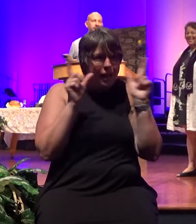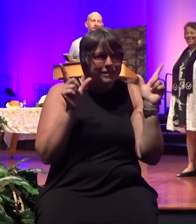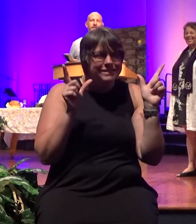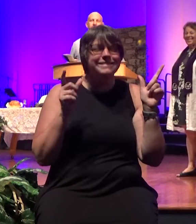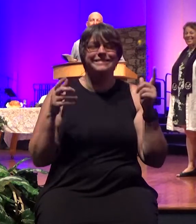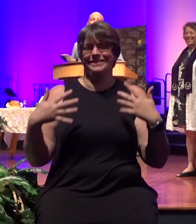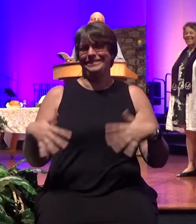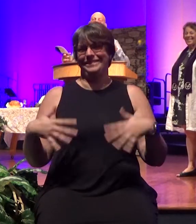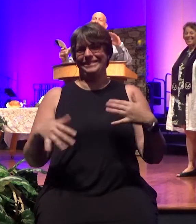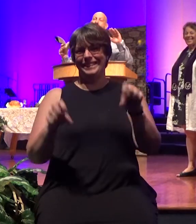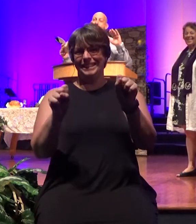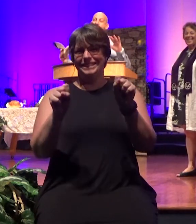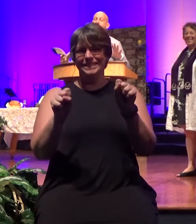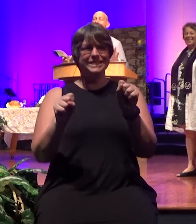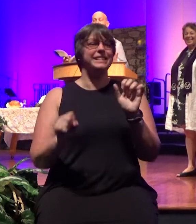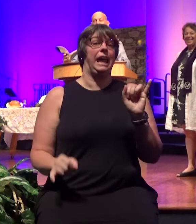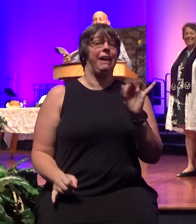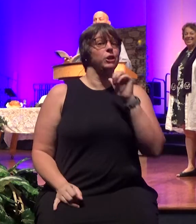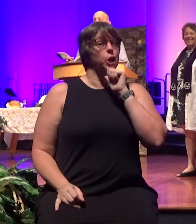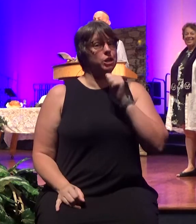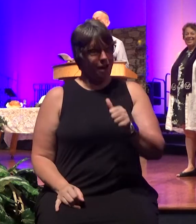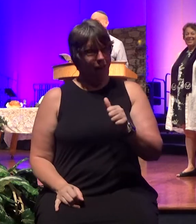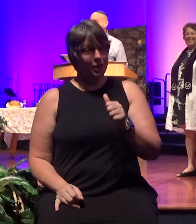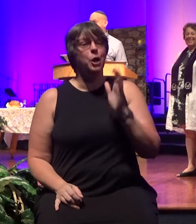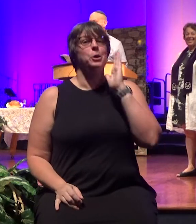not all awake, you're going to be shortly.